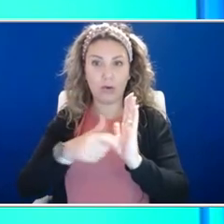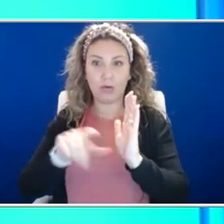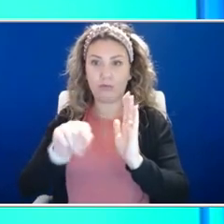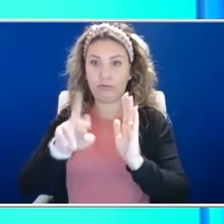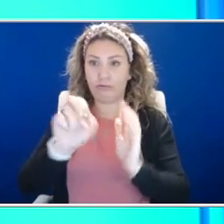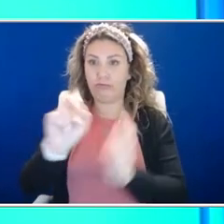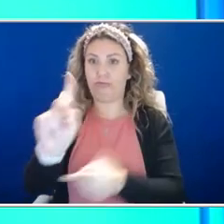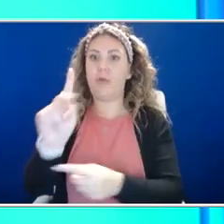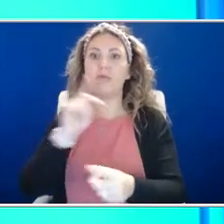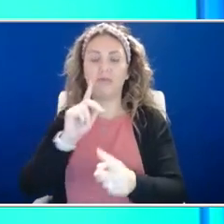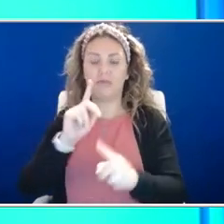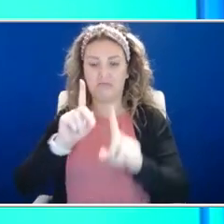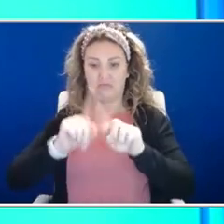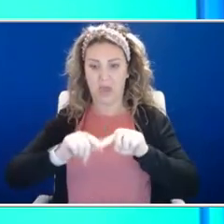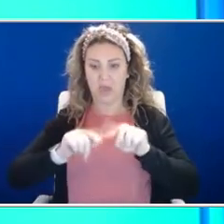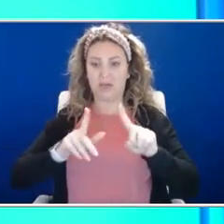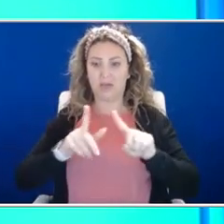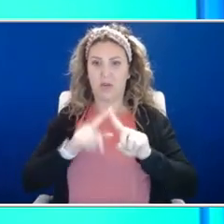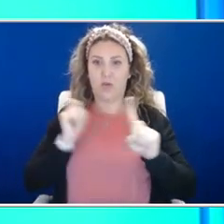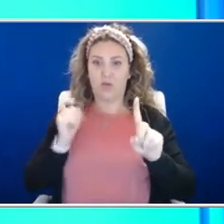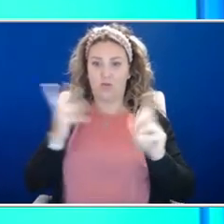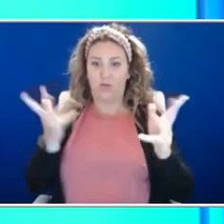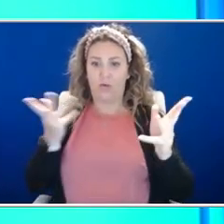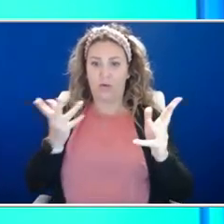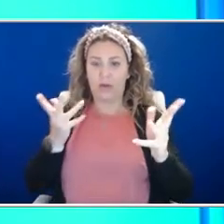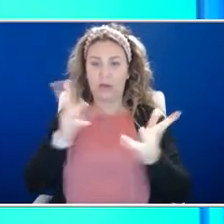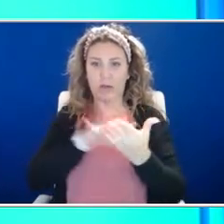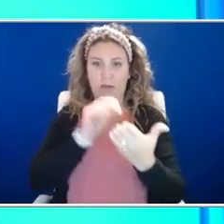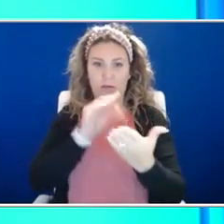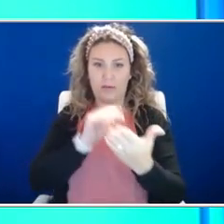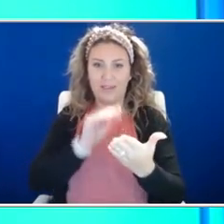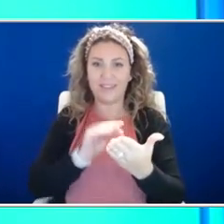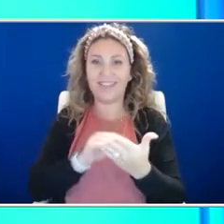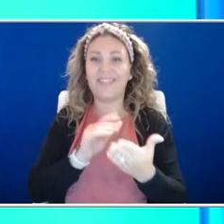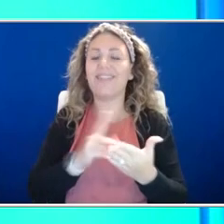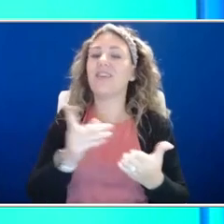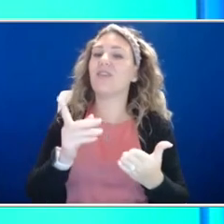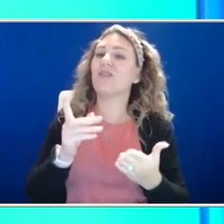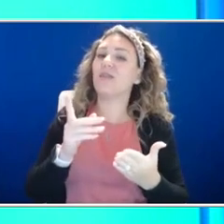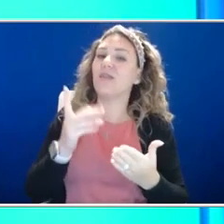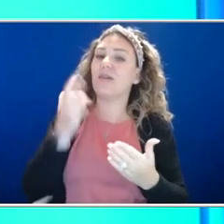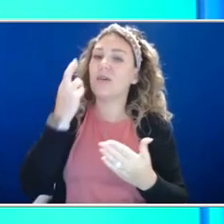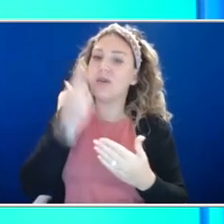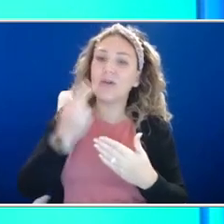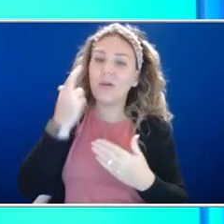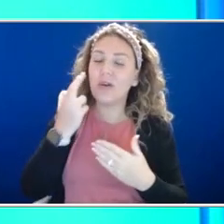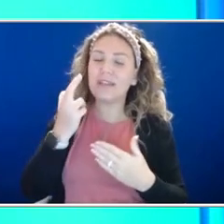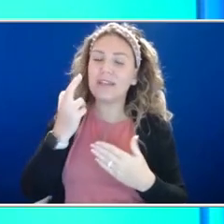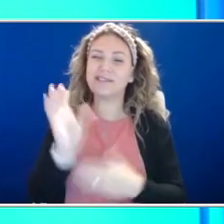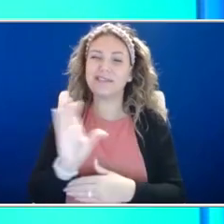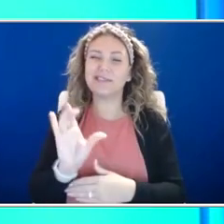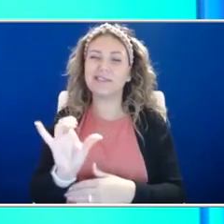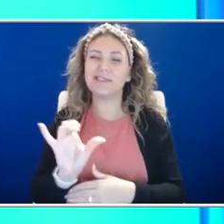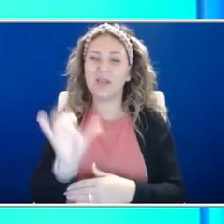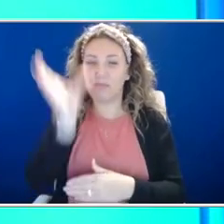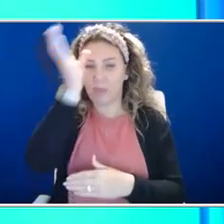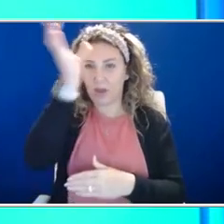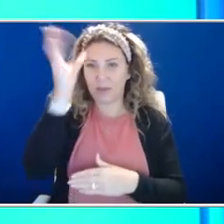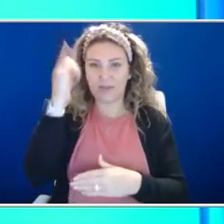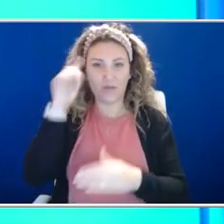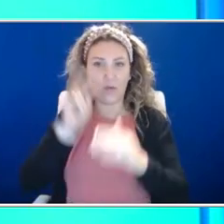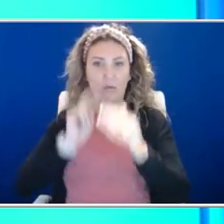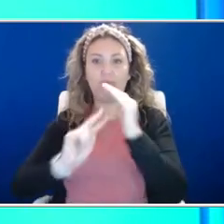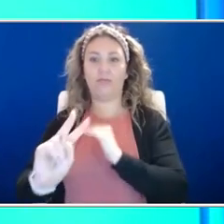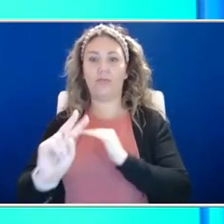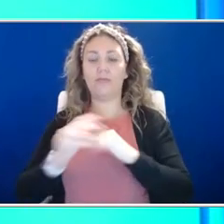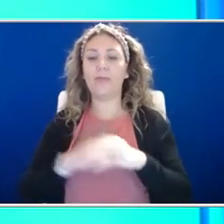machine has learned from recognizing a car. So we utilize this same concept for AKI prediction. And it's important